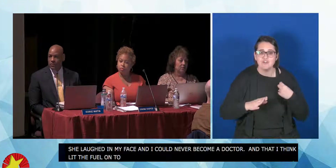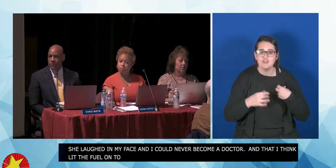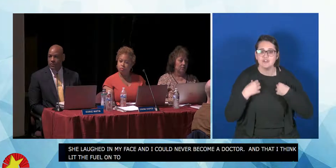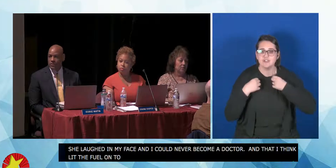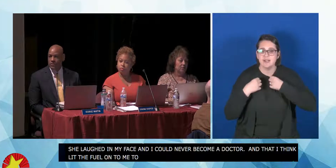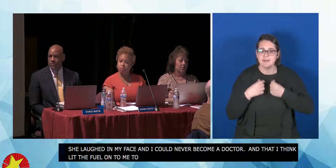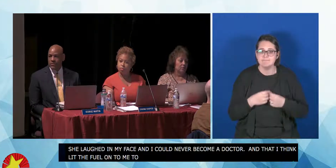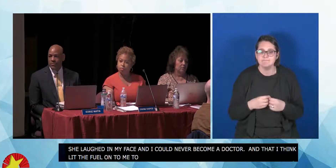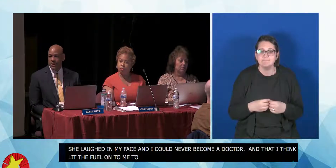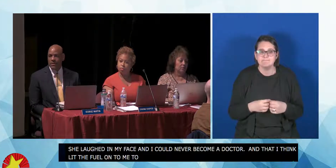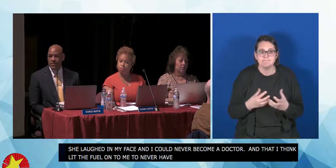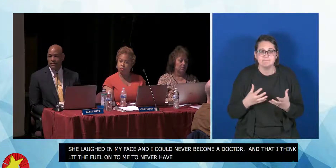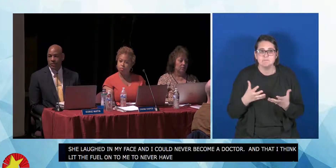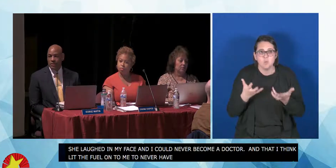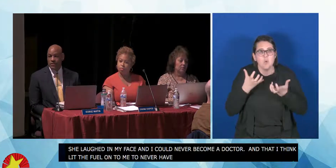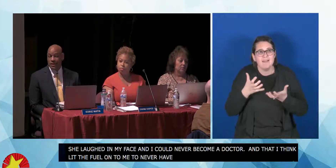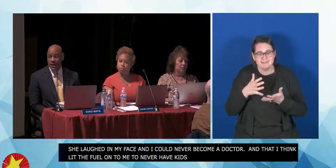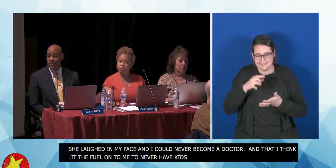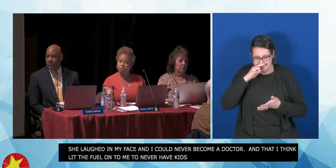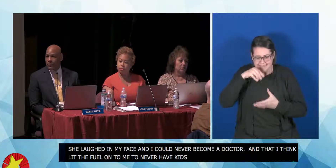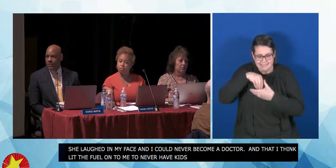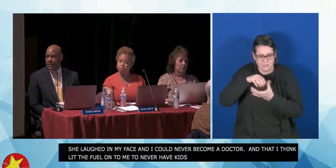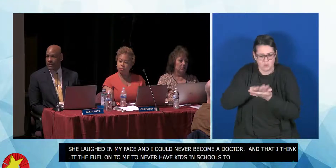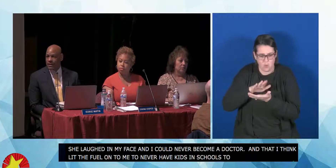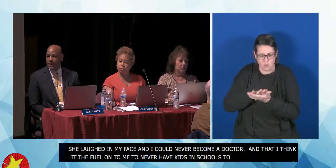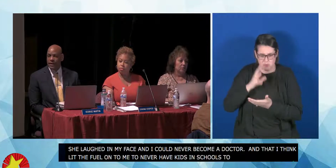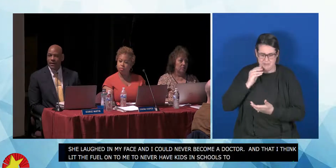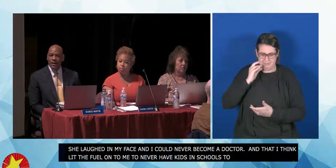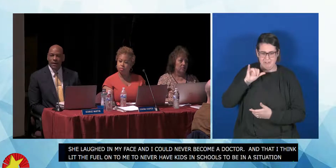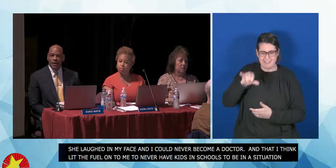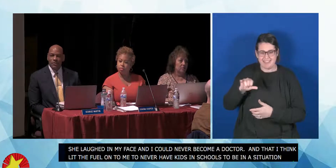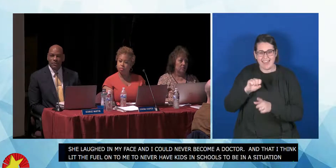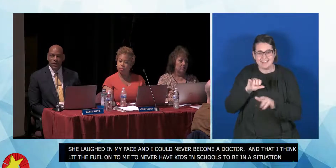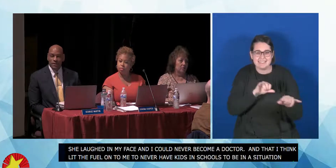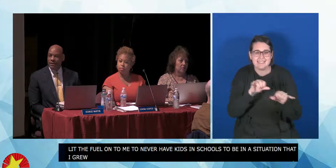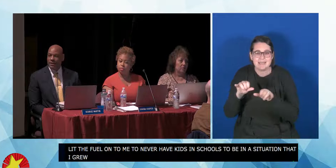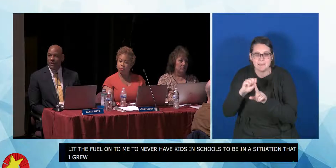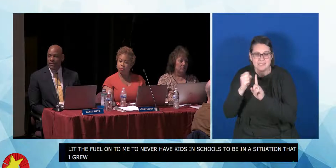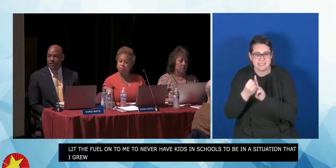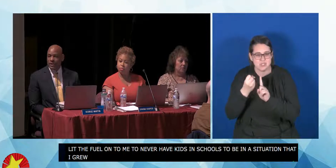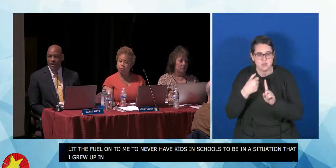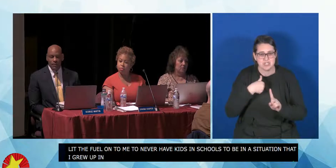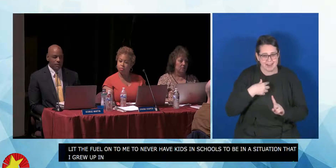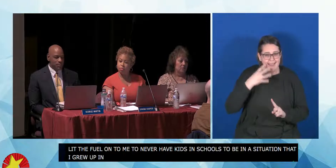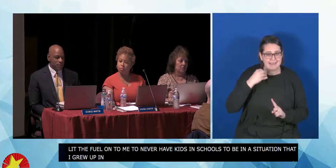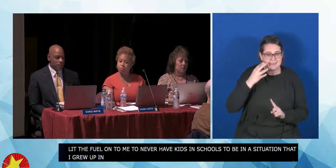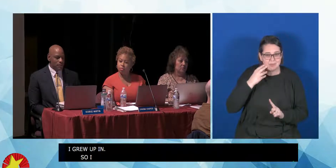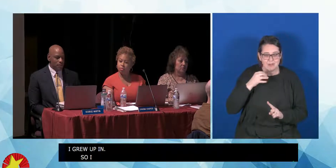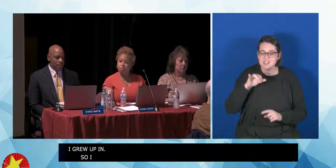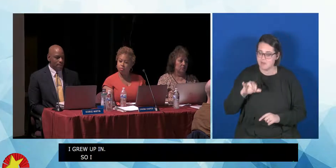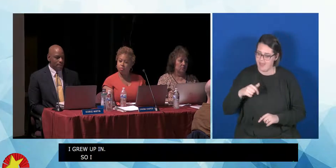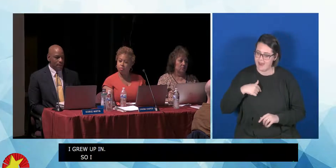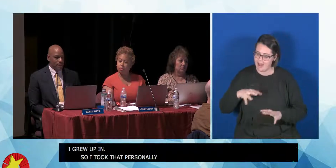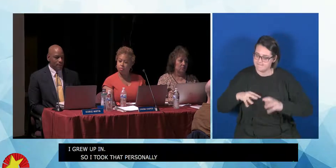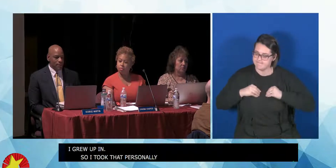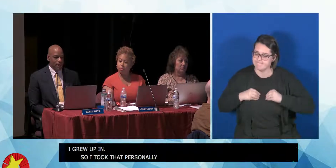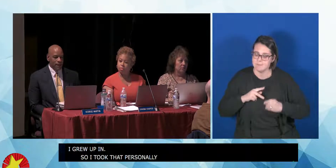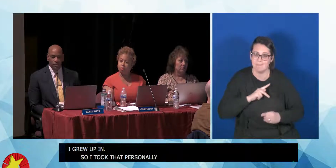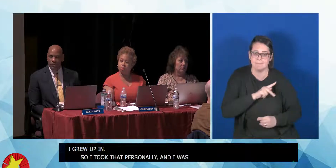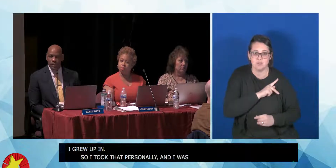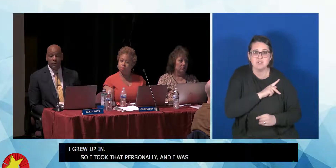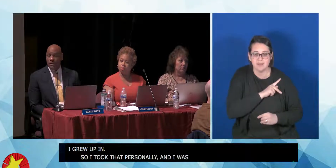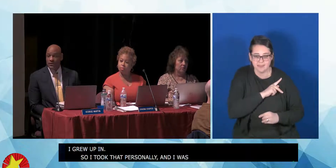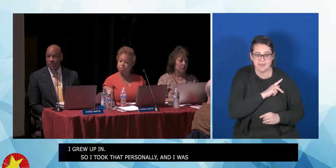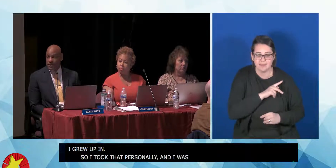in schools to be in a situation that I grew up in. So I took that personally. And I was a person,